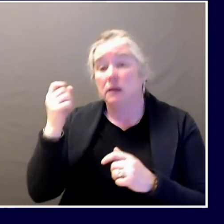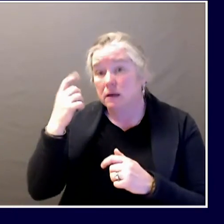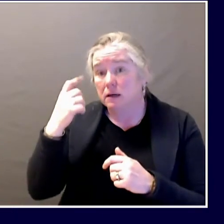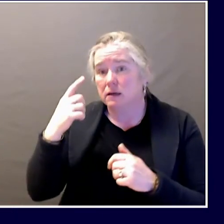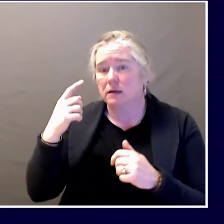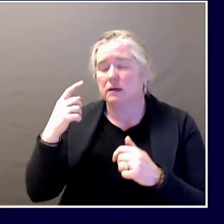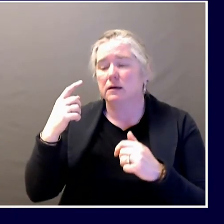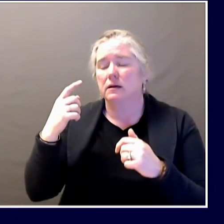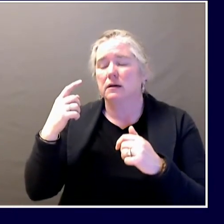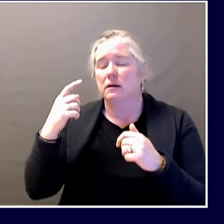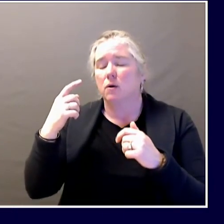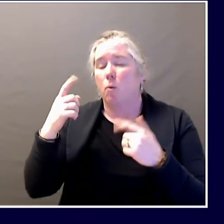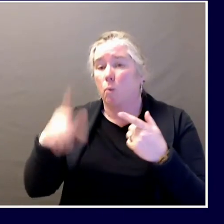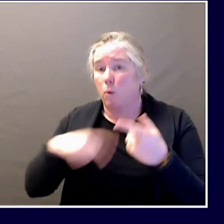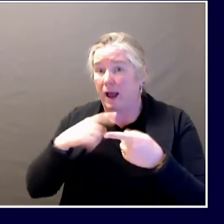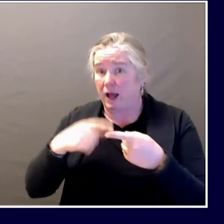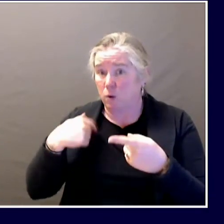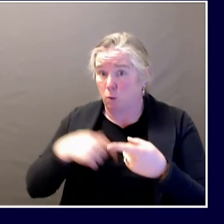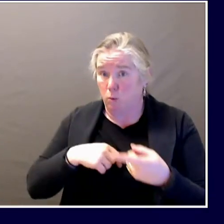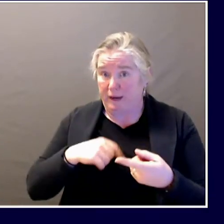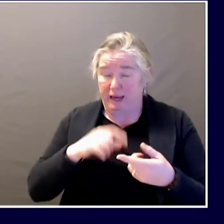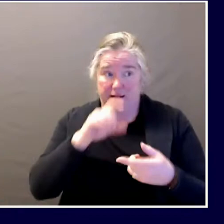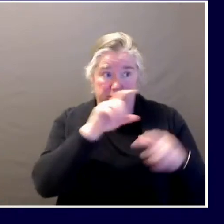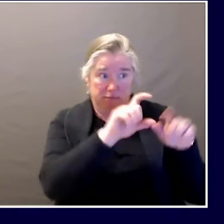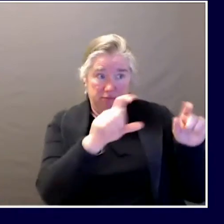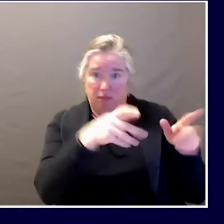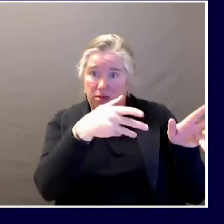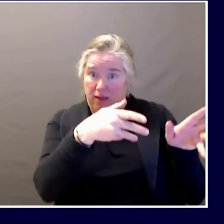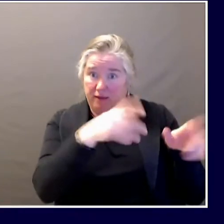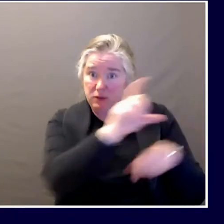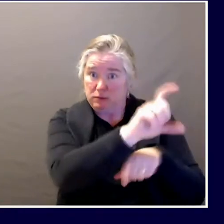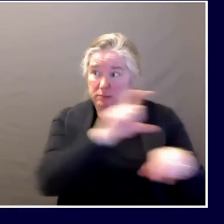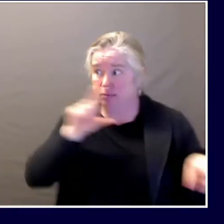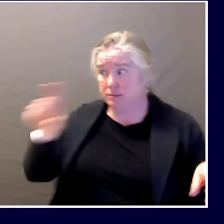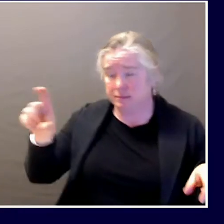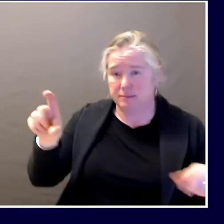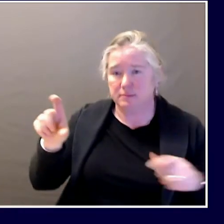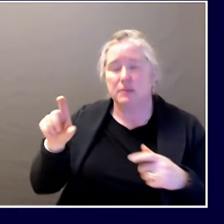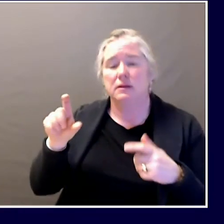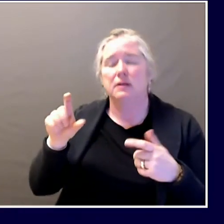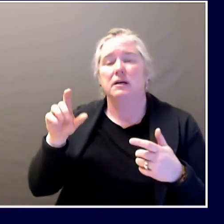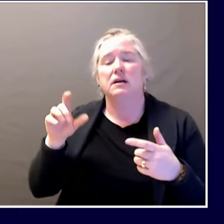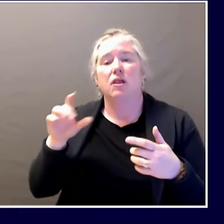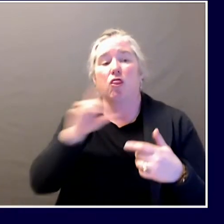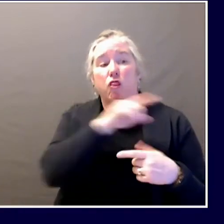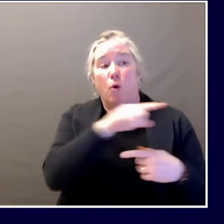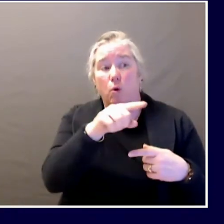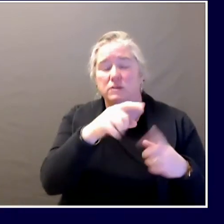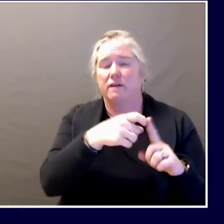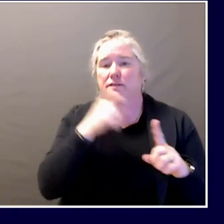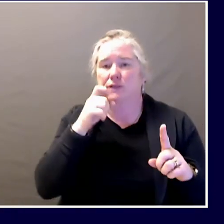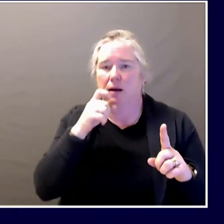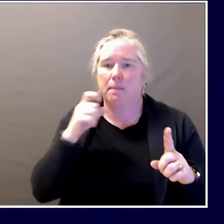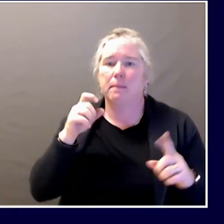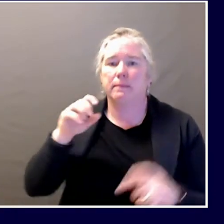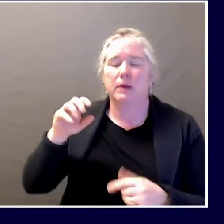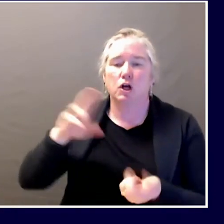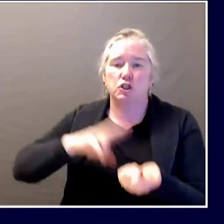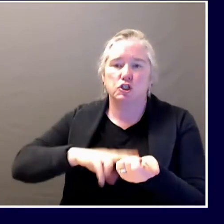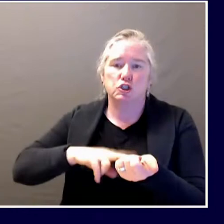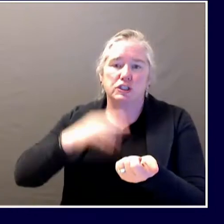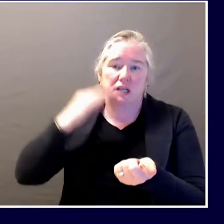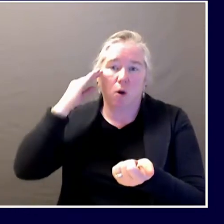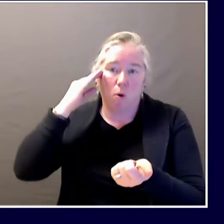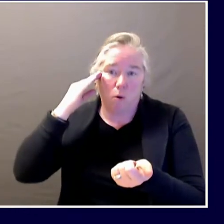moved were in connection with that partnership. When they have not been able to give us a firm date on the calendar when those doses would